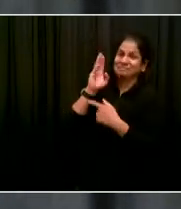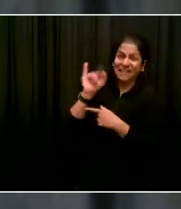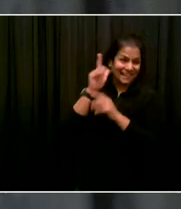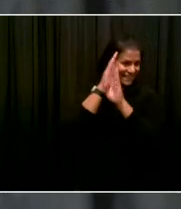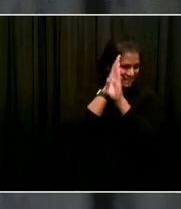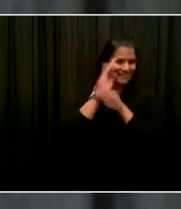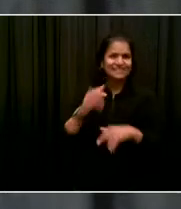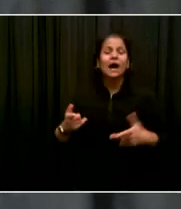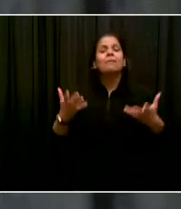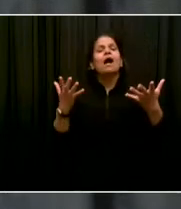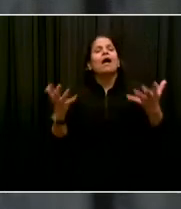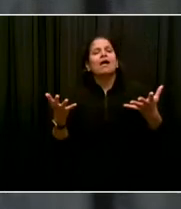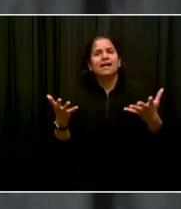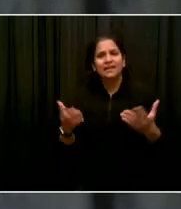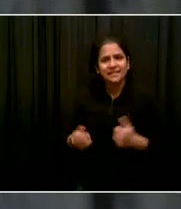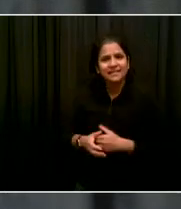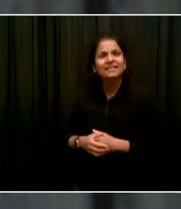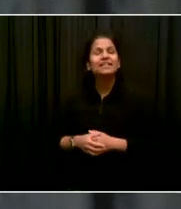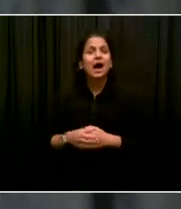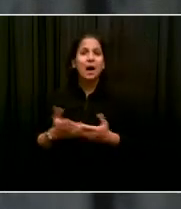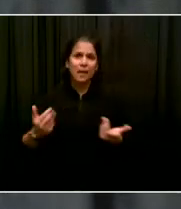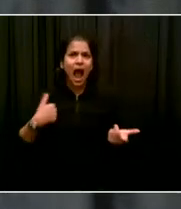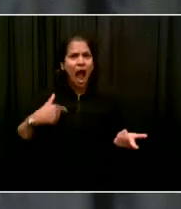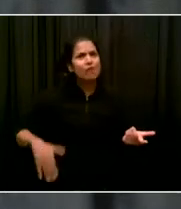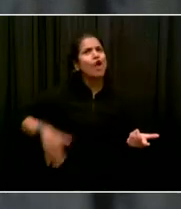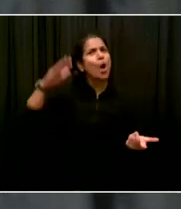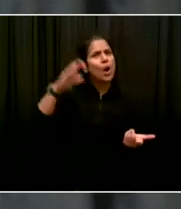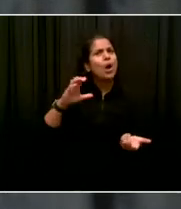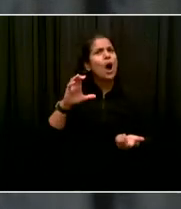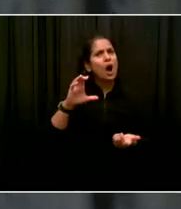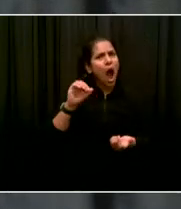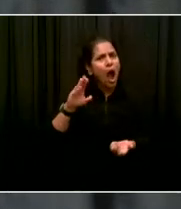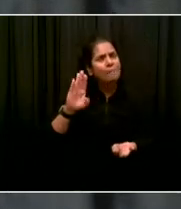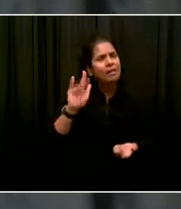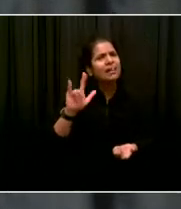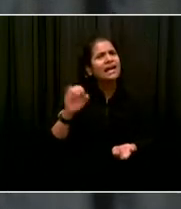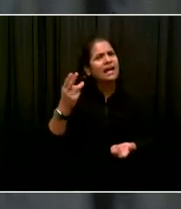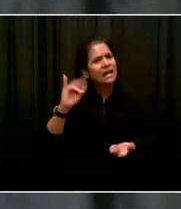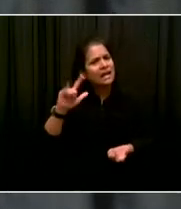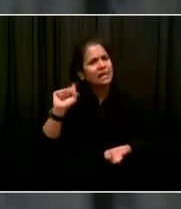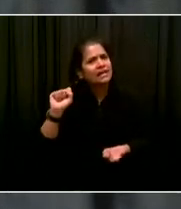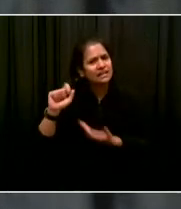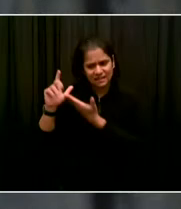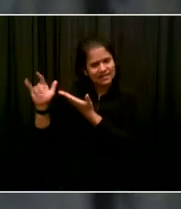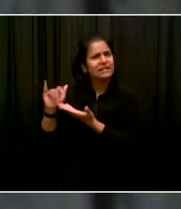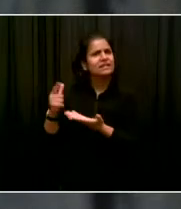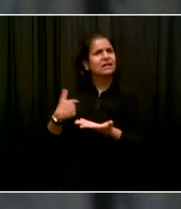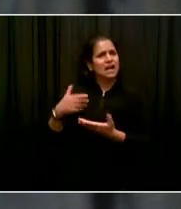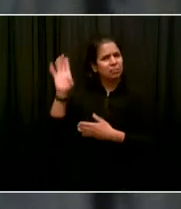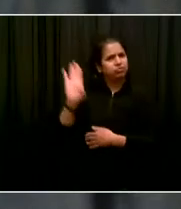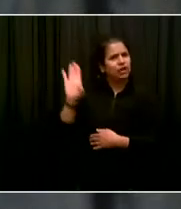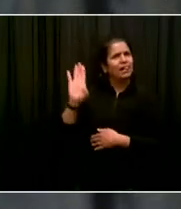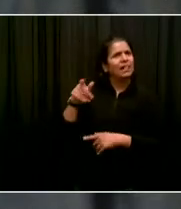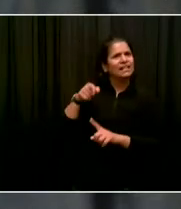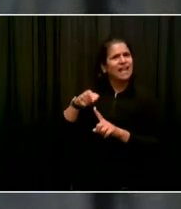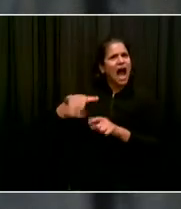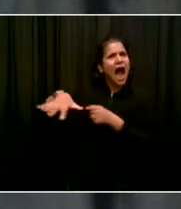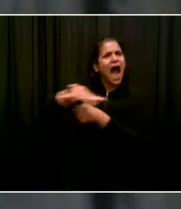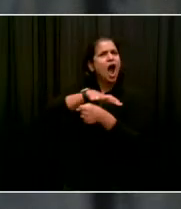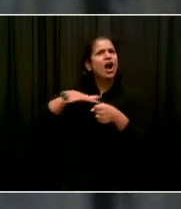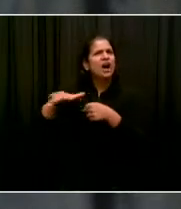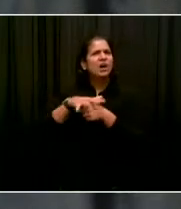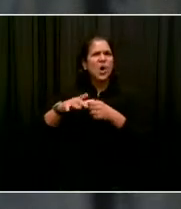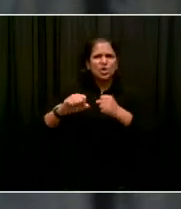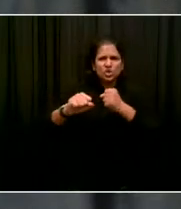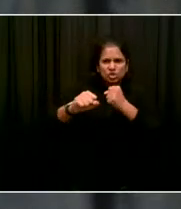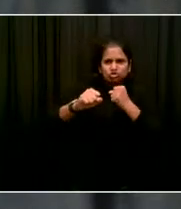I grew up in Cobble Hill. My family was the first black family in Cobble Hill. And Cobble Hill was predominantly Italian American because the docks were